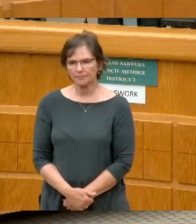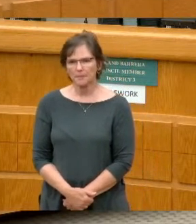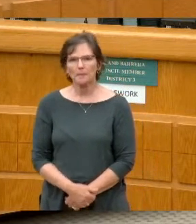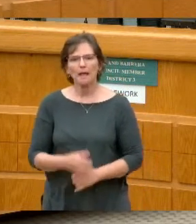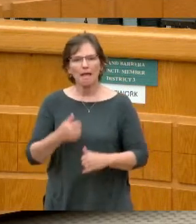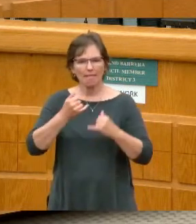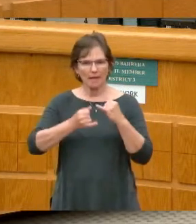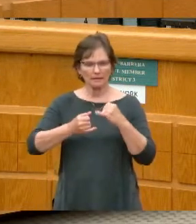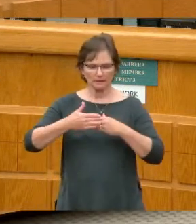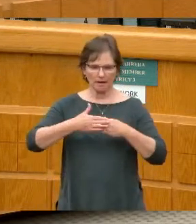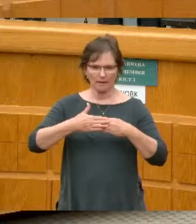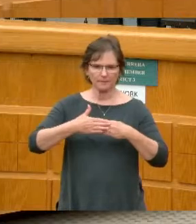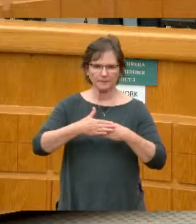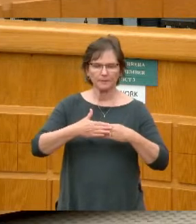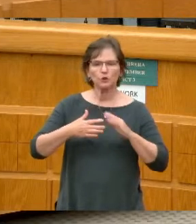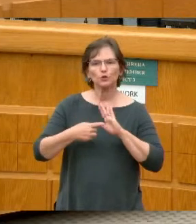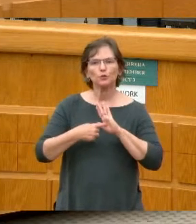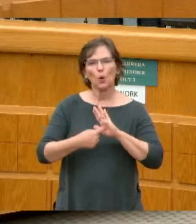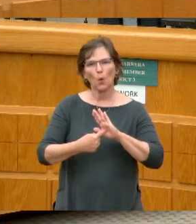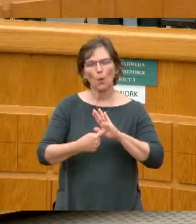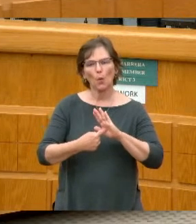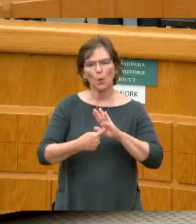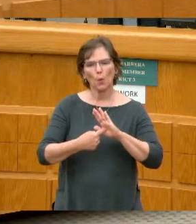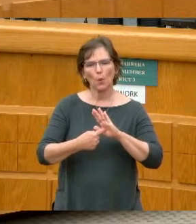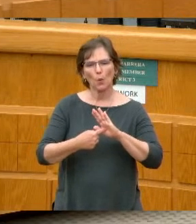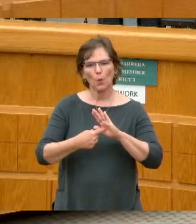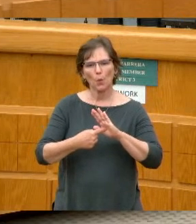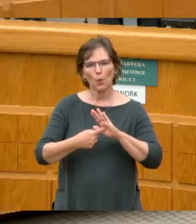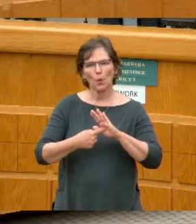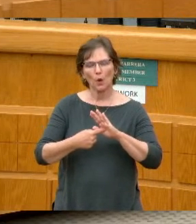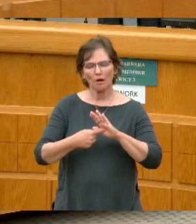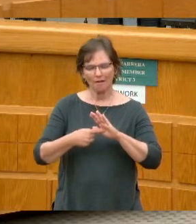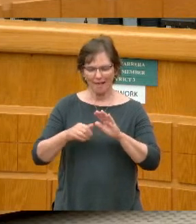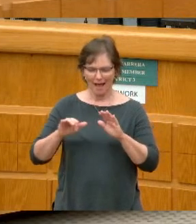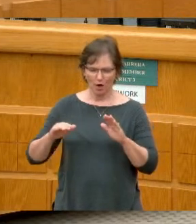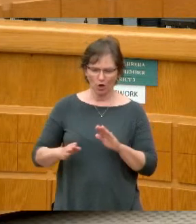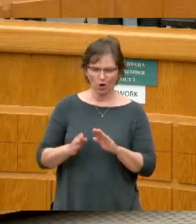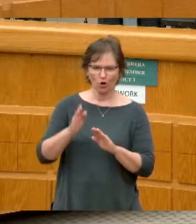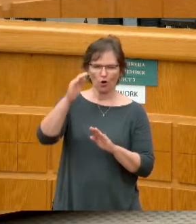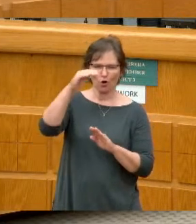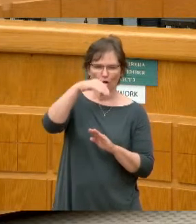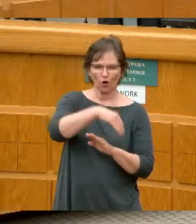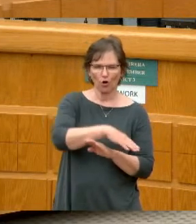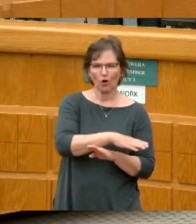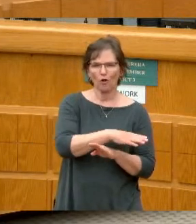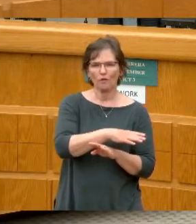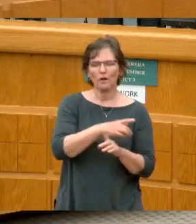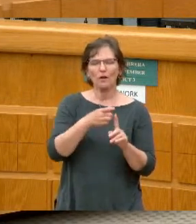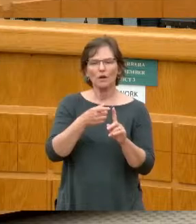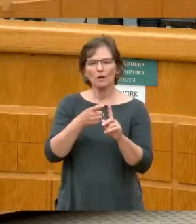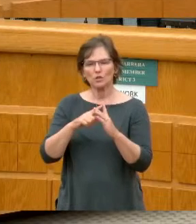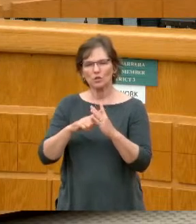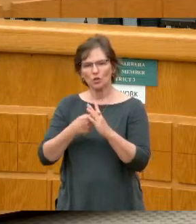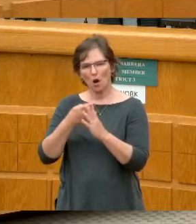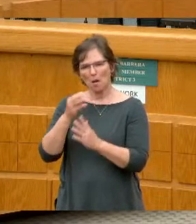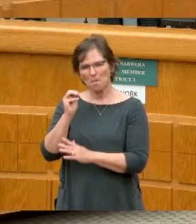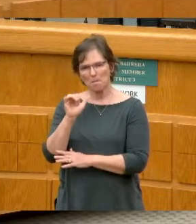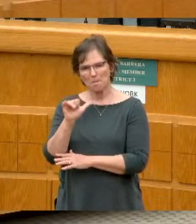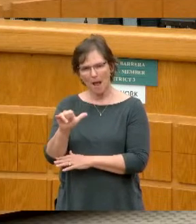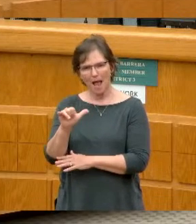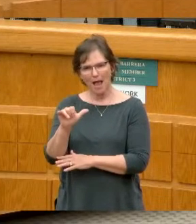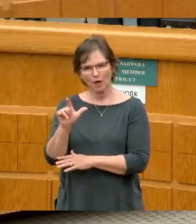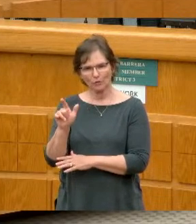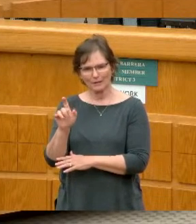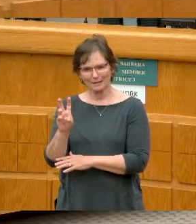virus in March. And our condolences to the families of the individuals that they lost to the battle